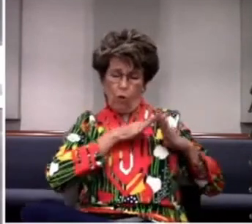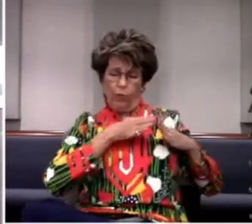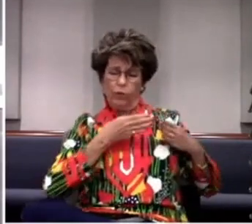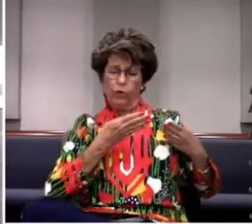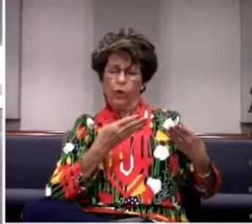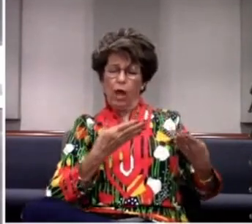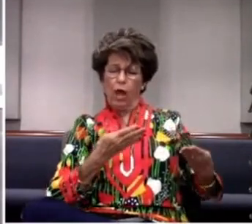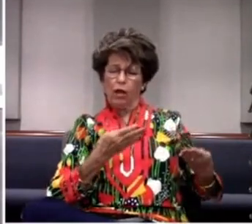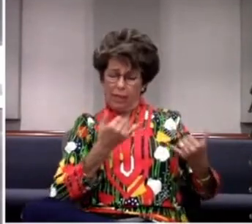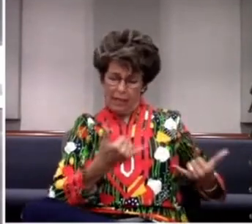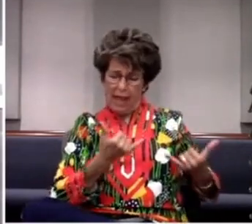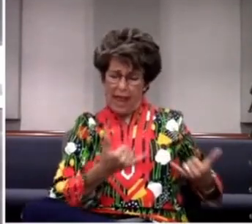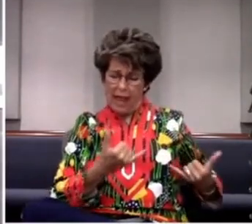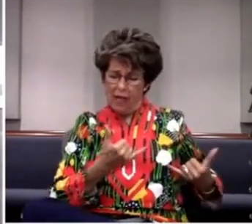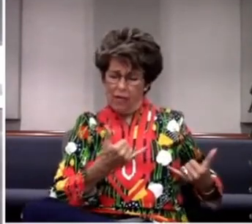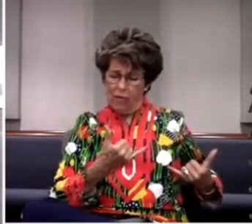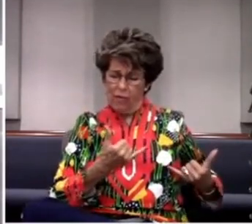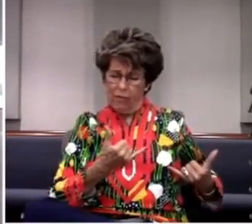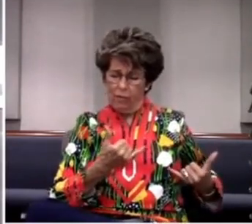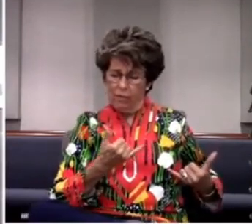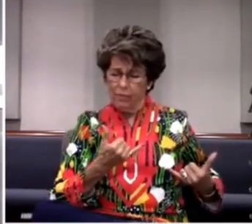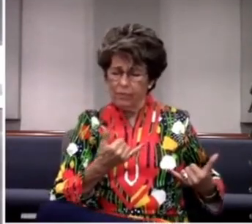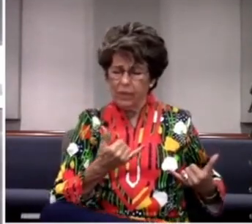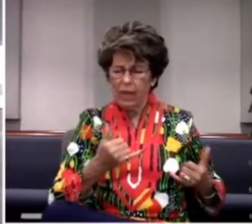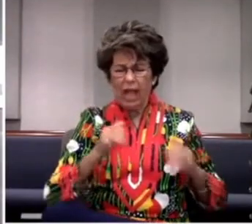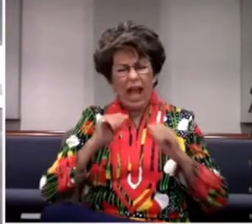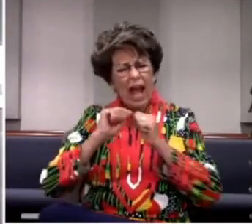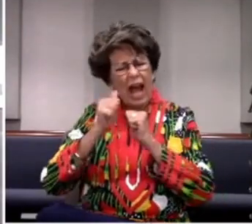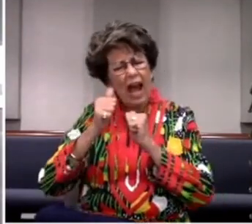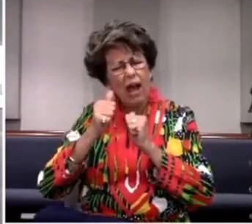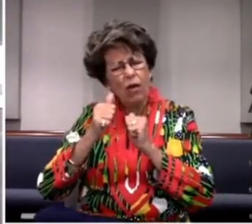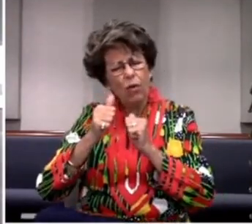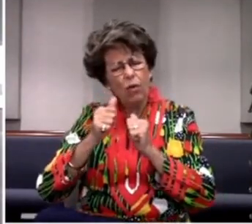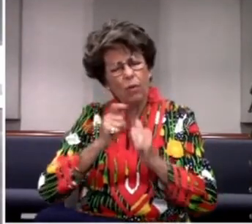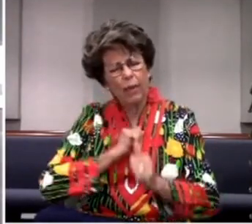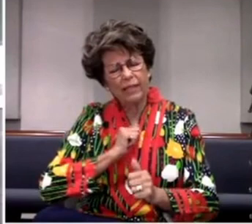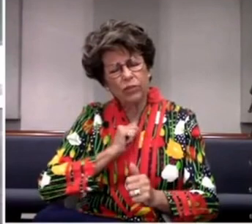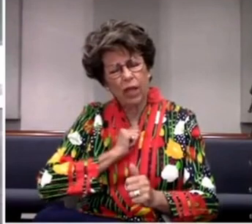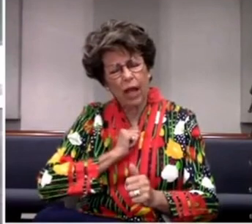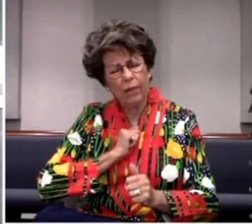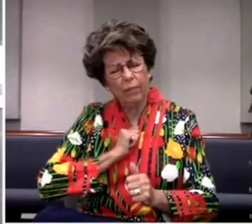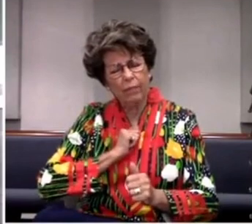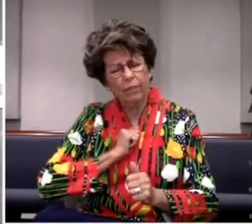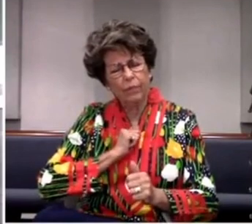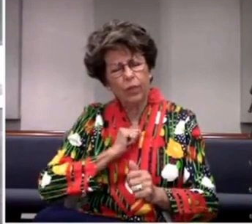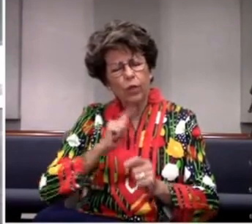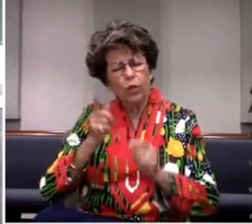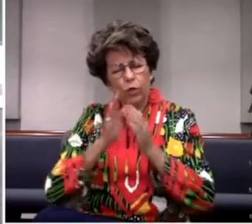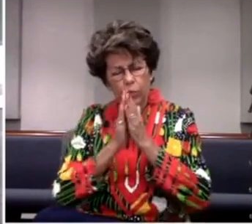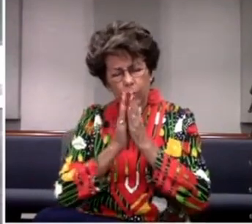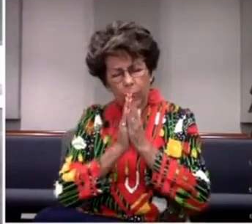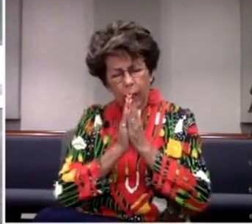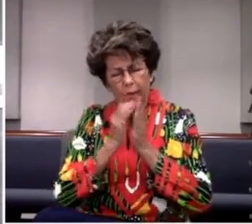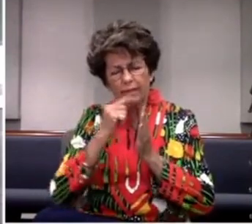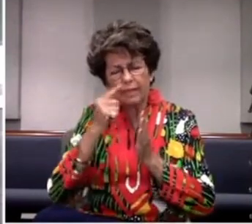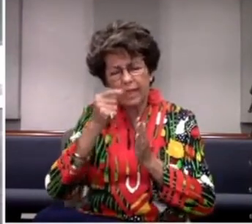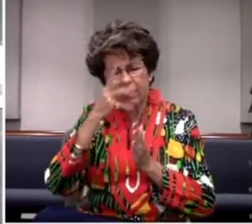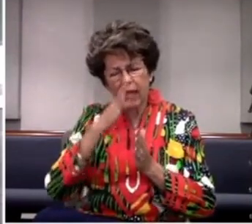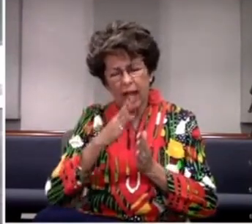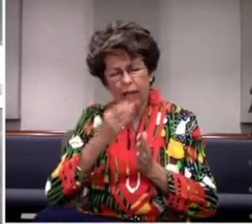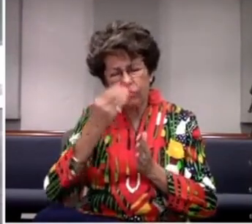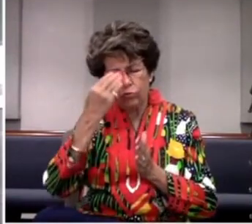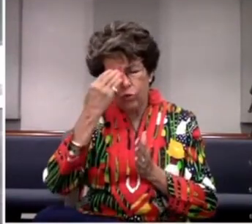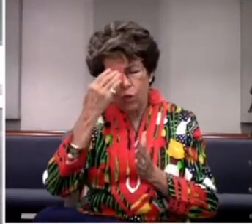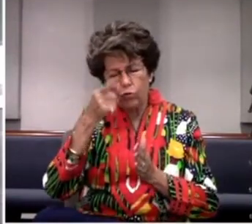sit? How would I do it, Pastor? You would go to God and you would say, tell God you acknowledge yourself a sinner.